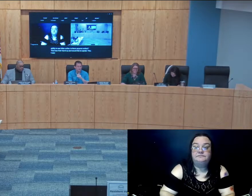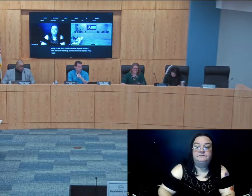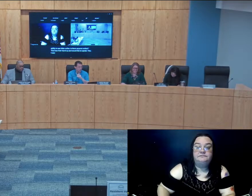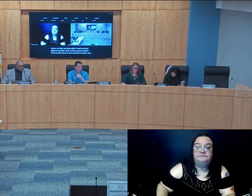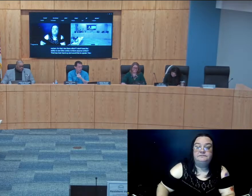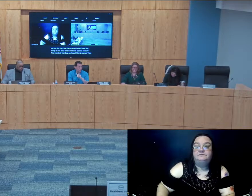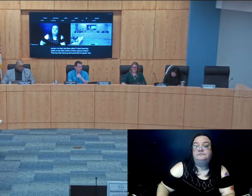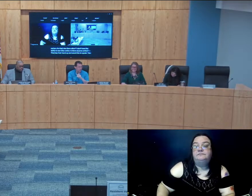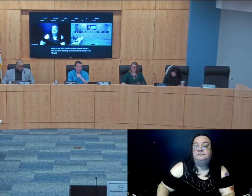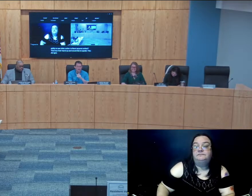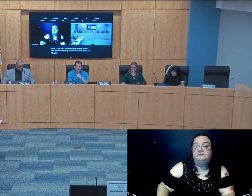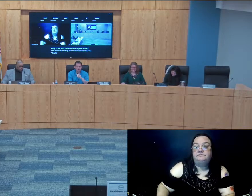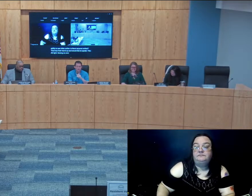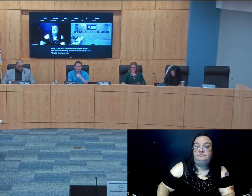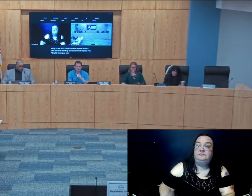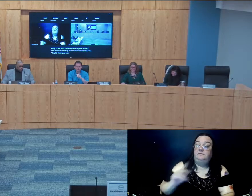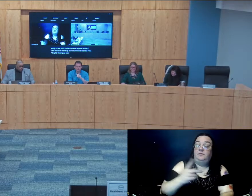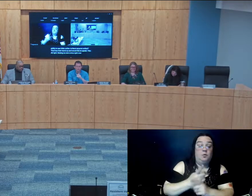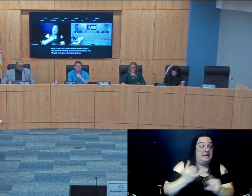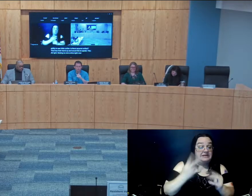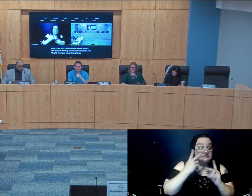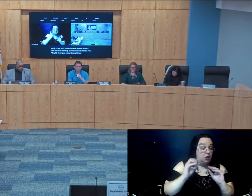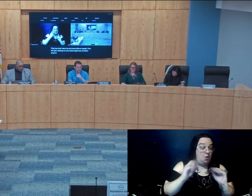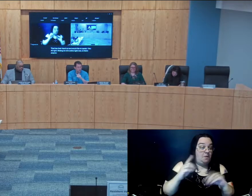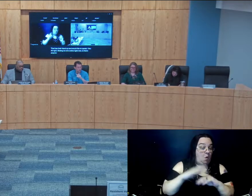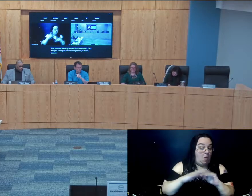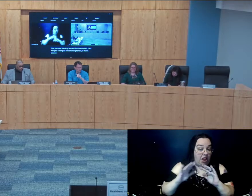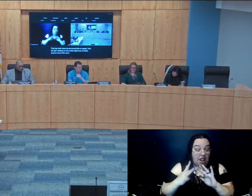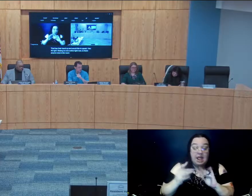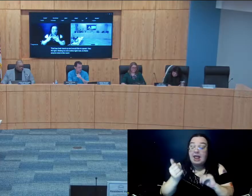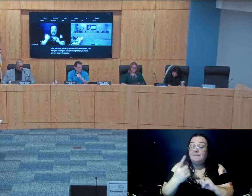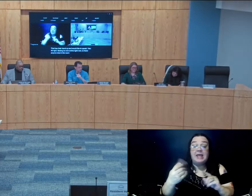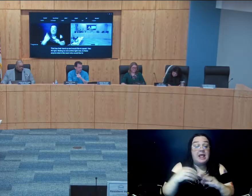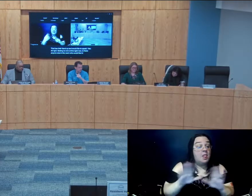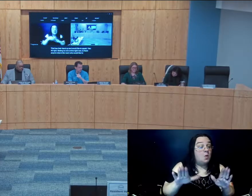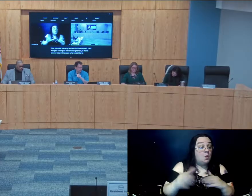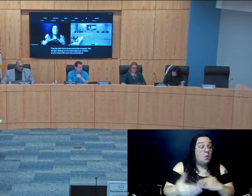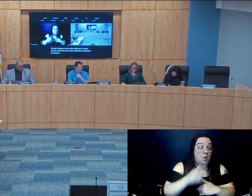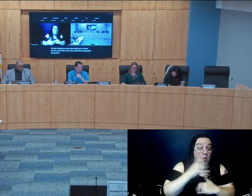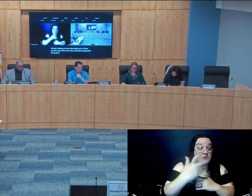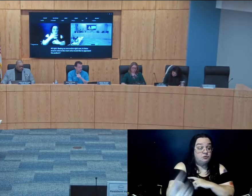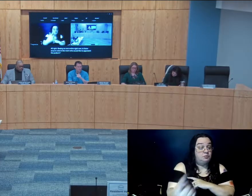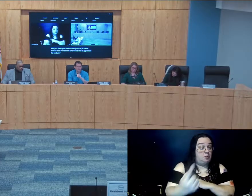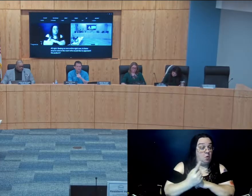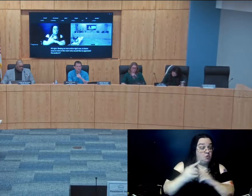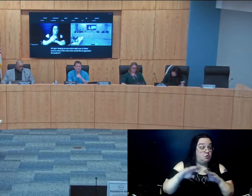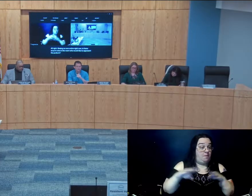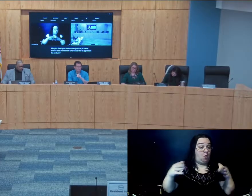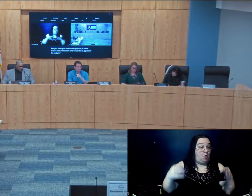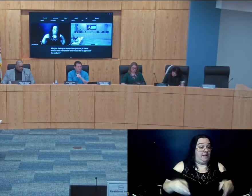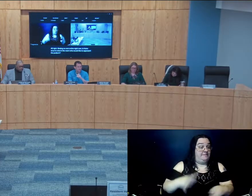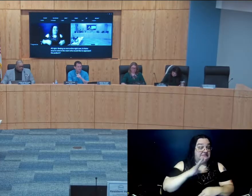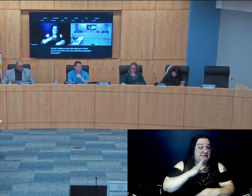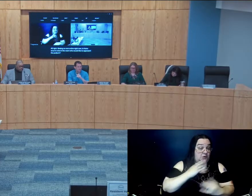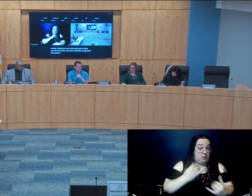All right, seeing no one online right now, is there anyone else in the room who would like to approach the podium?